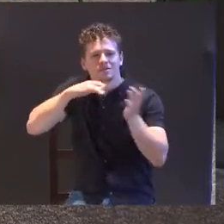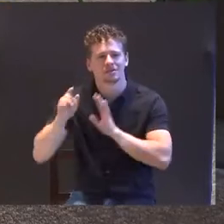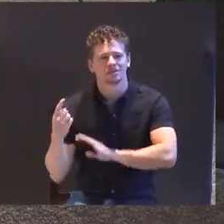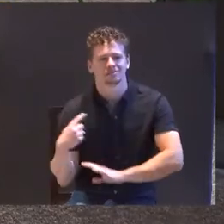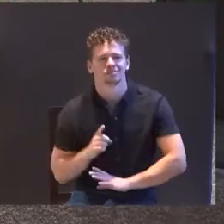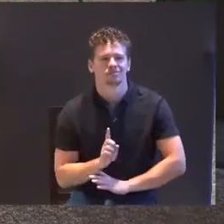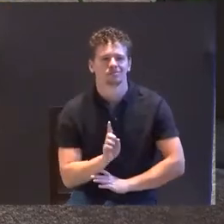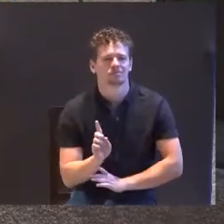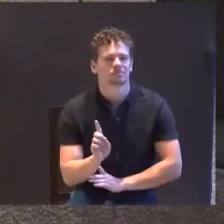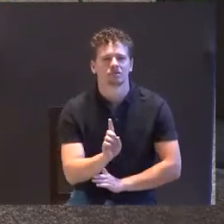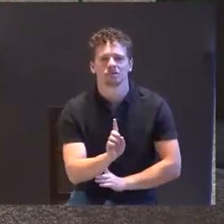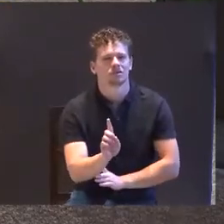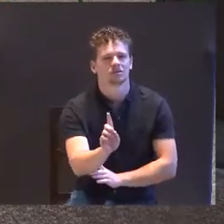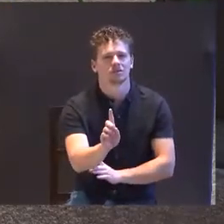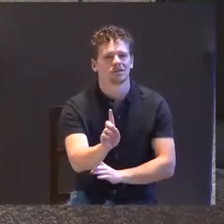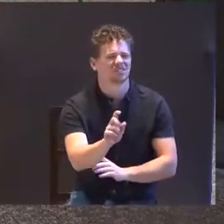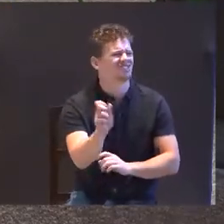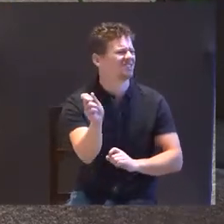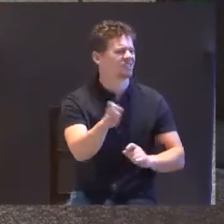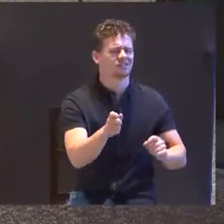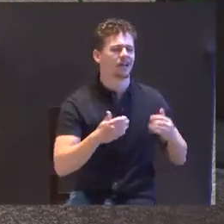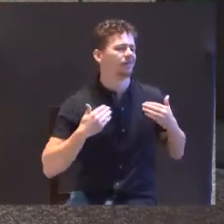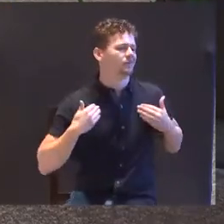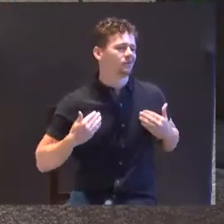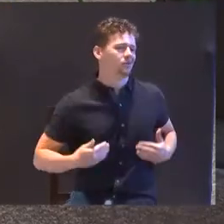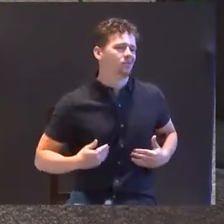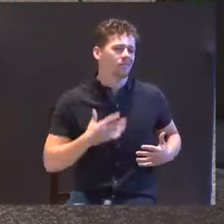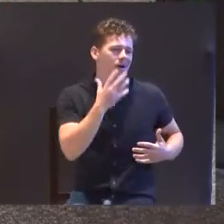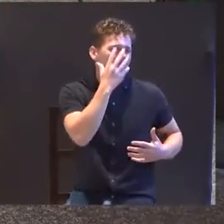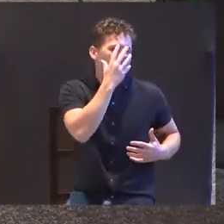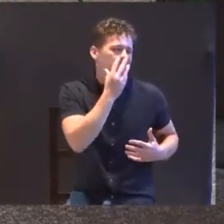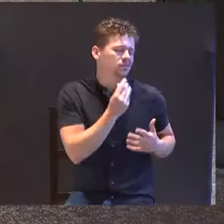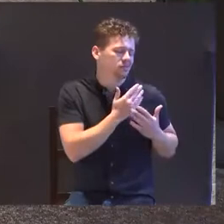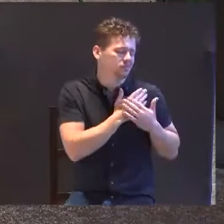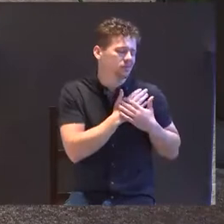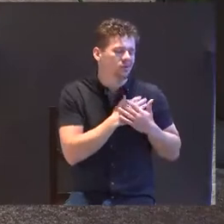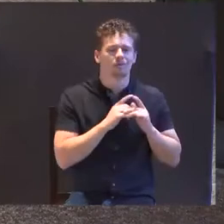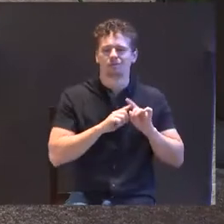And though the body sleeps, the heart will never rest.